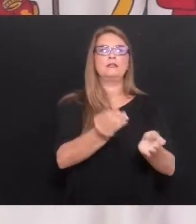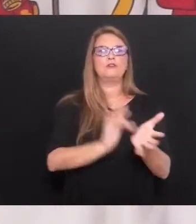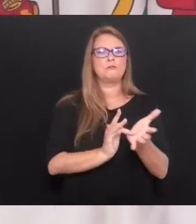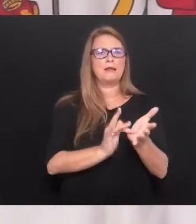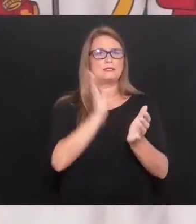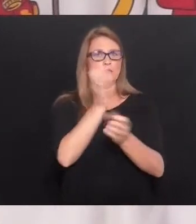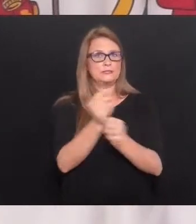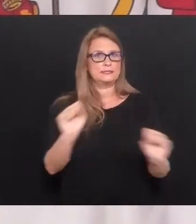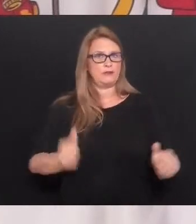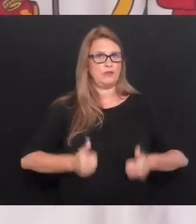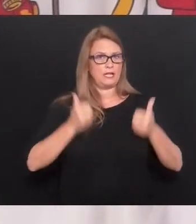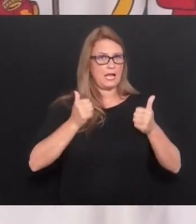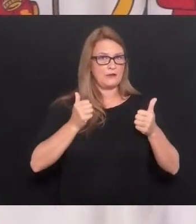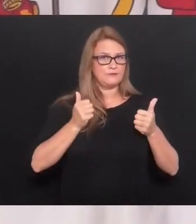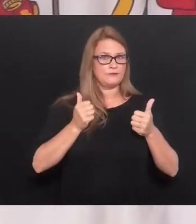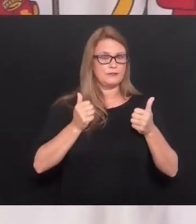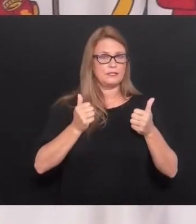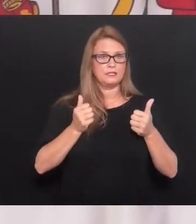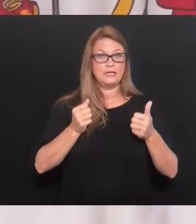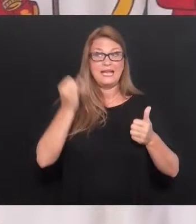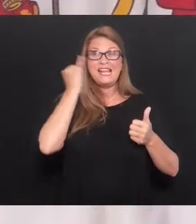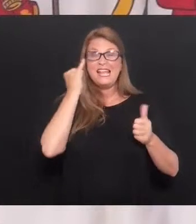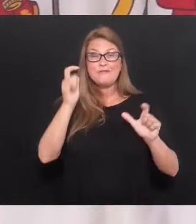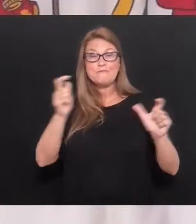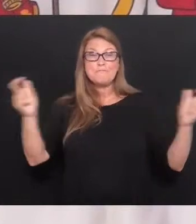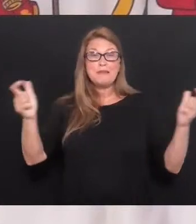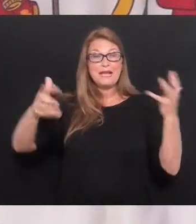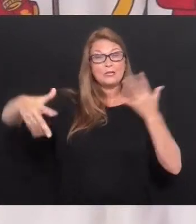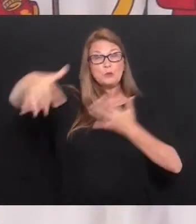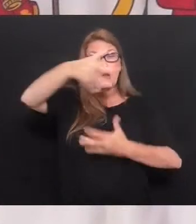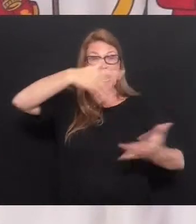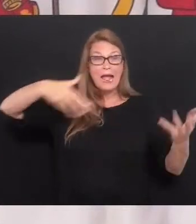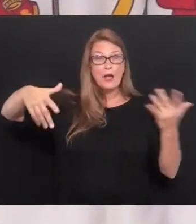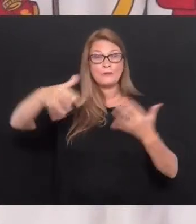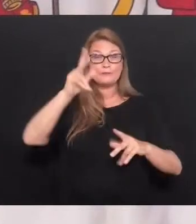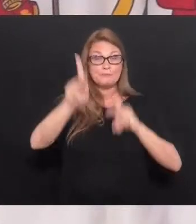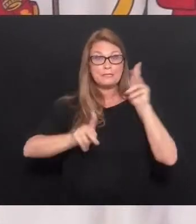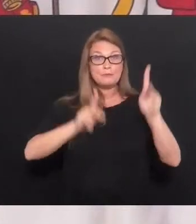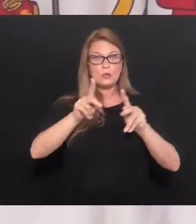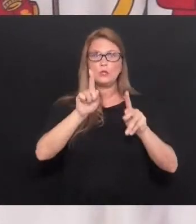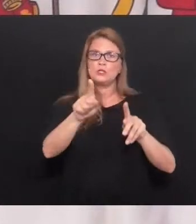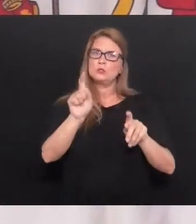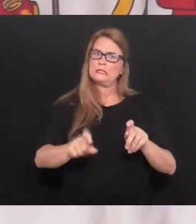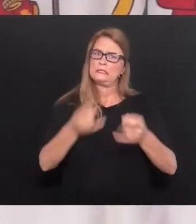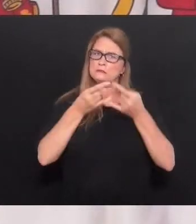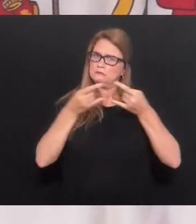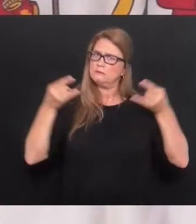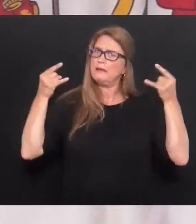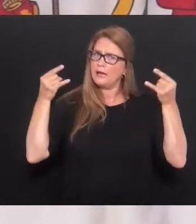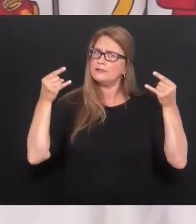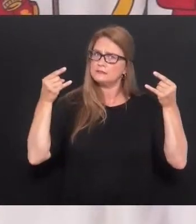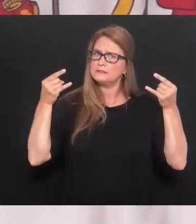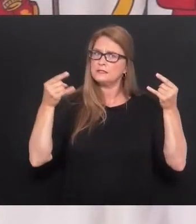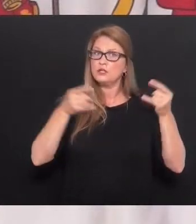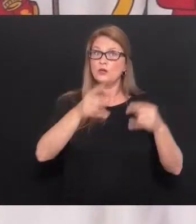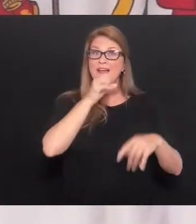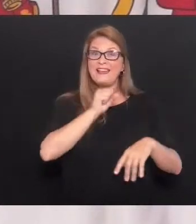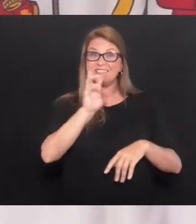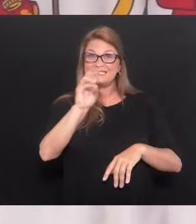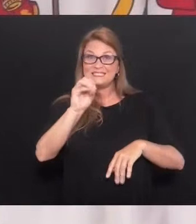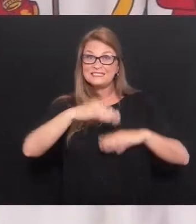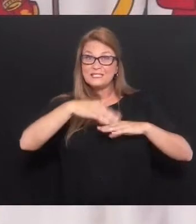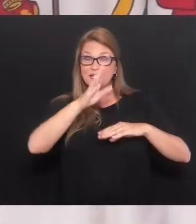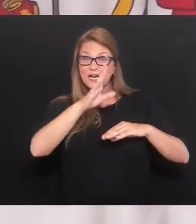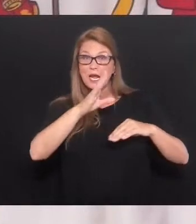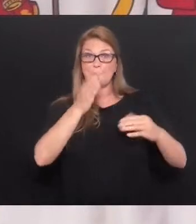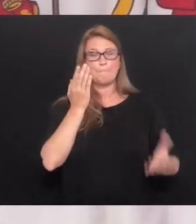the face coverings as we go into big crowds, and if you're compromised in any way, or 60 and older or whatever, you may want